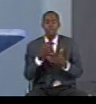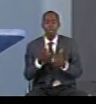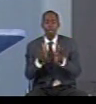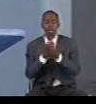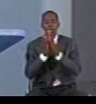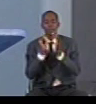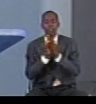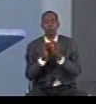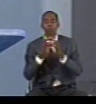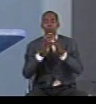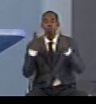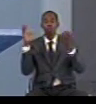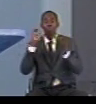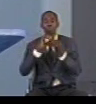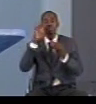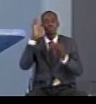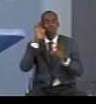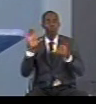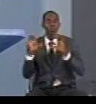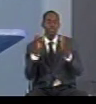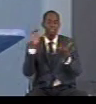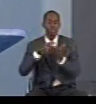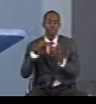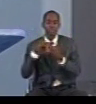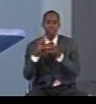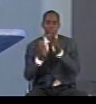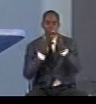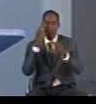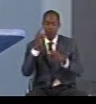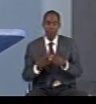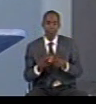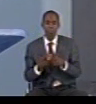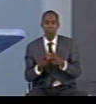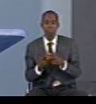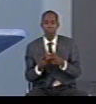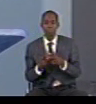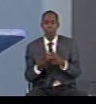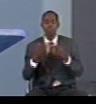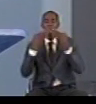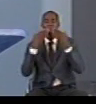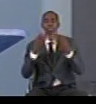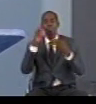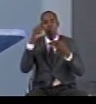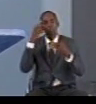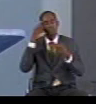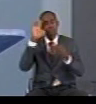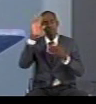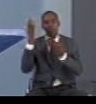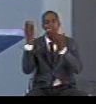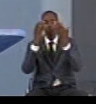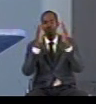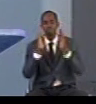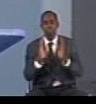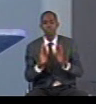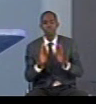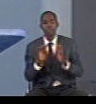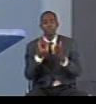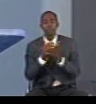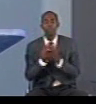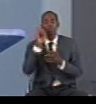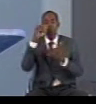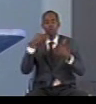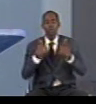more you will do again in Jesus' name. Thank you for your servants that you've been